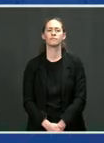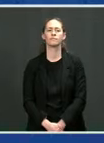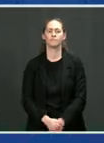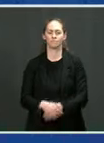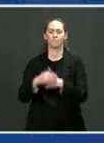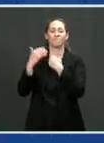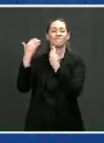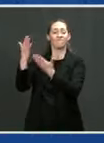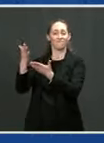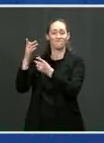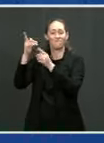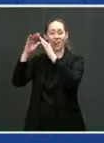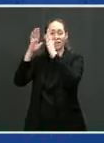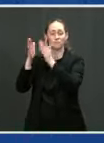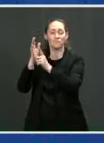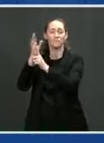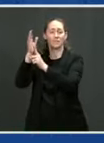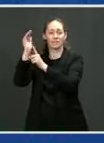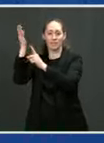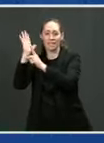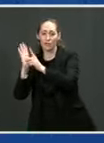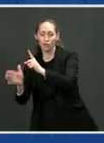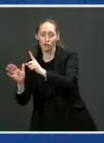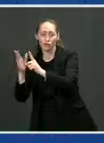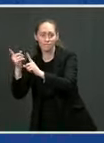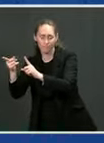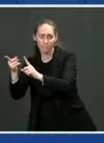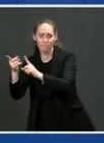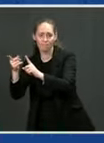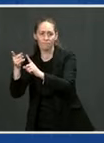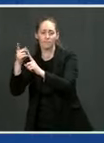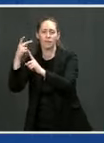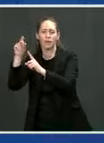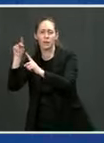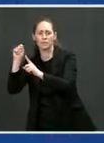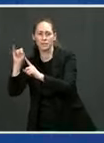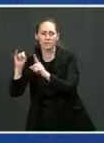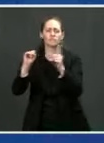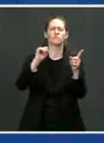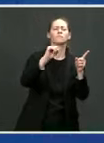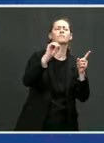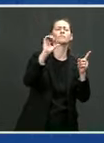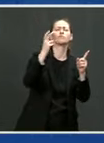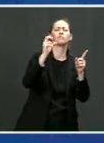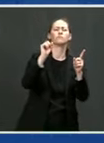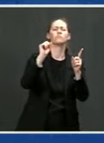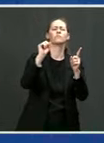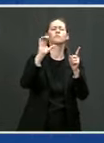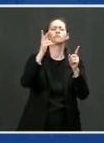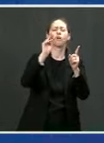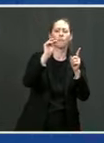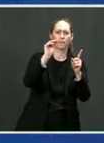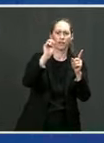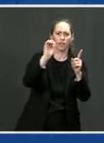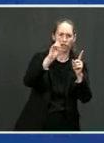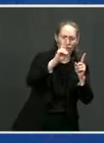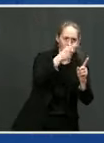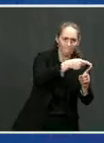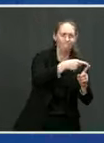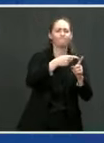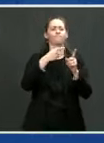Majority Leader Schumer, Minority Leader McCarthy, my friend Minority Leader